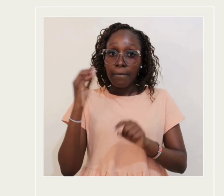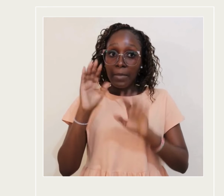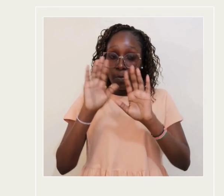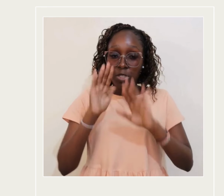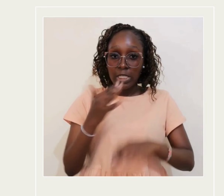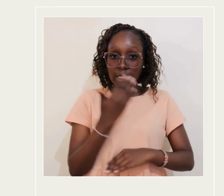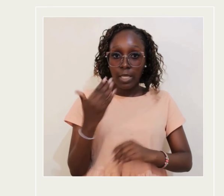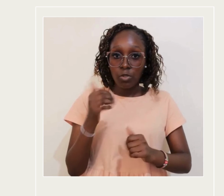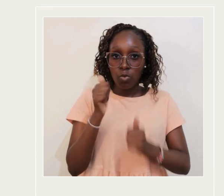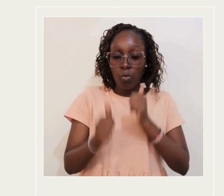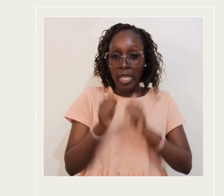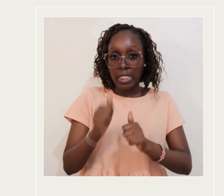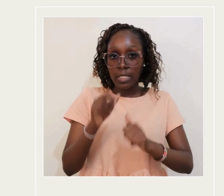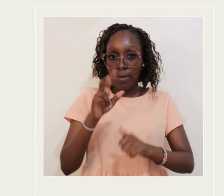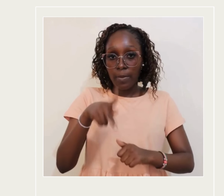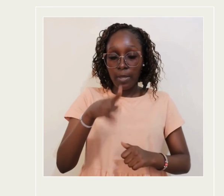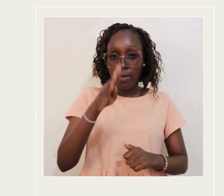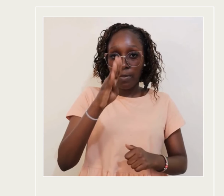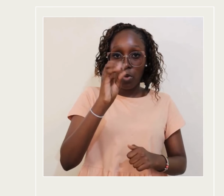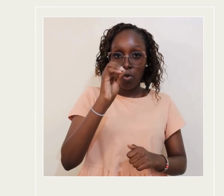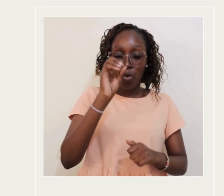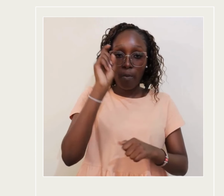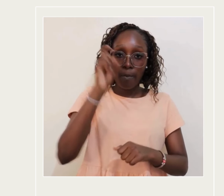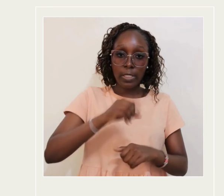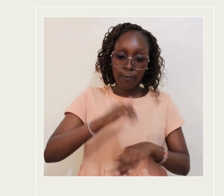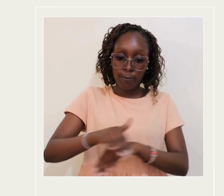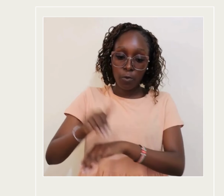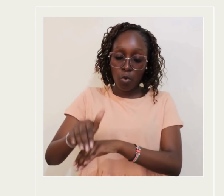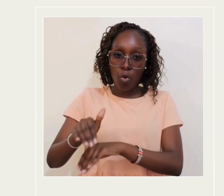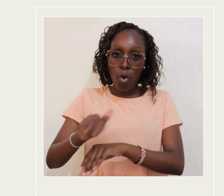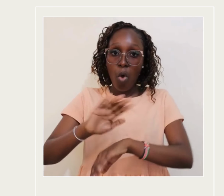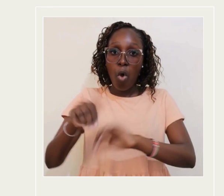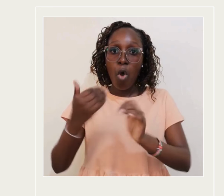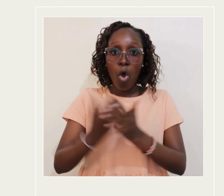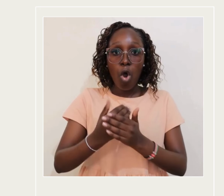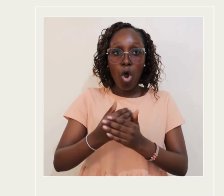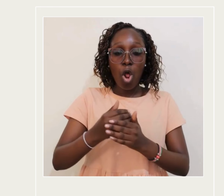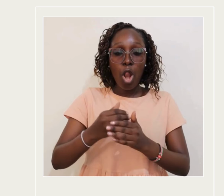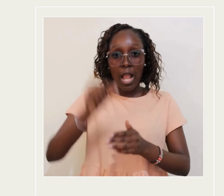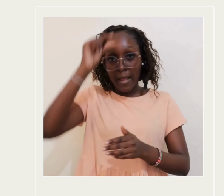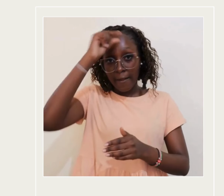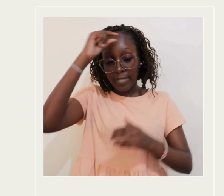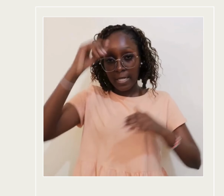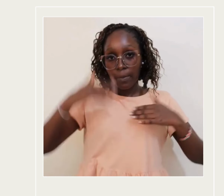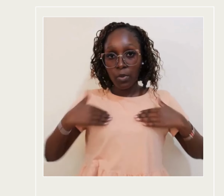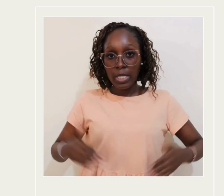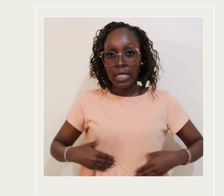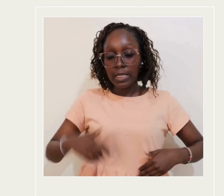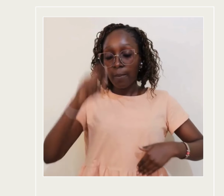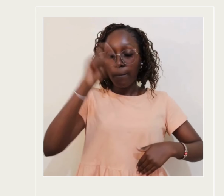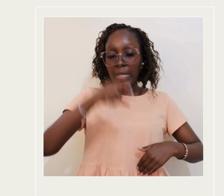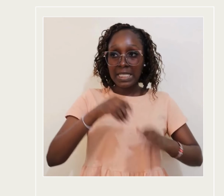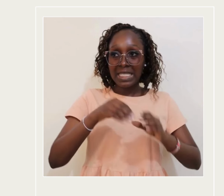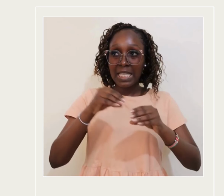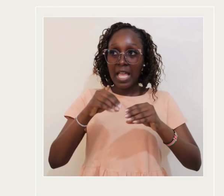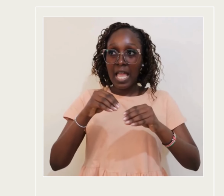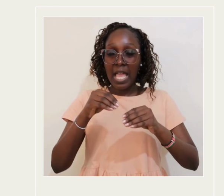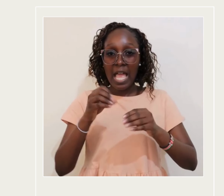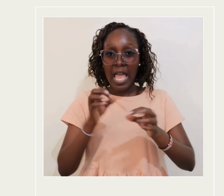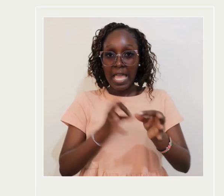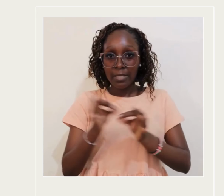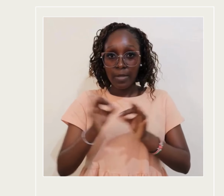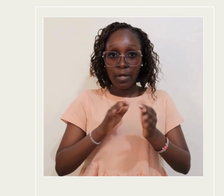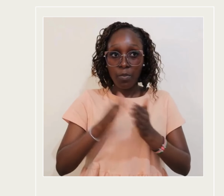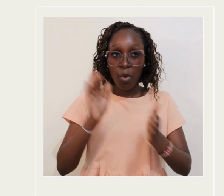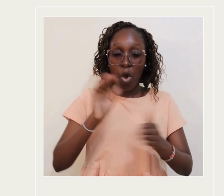PBO operations and governance. Governing bodies must provide guidelines on issues